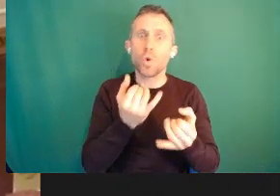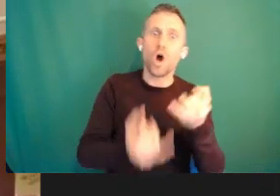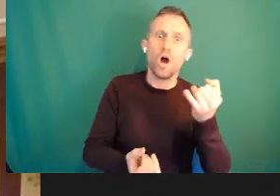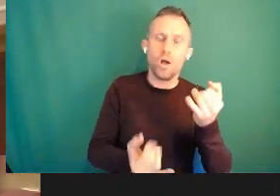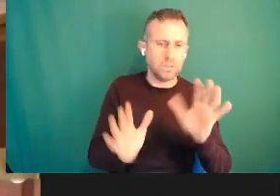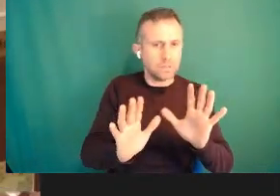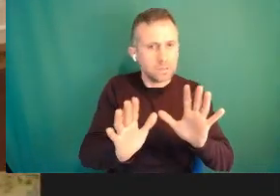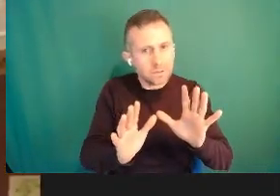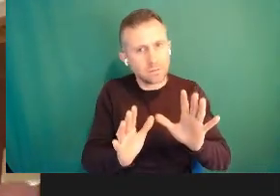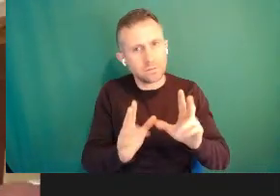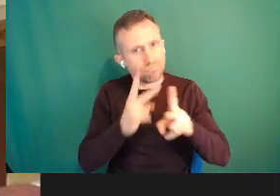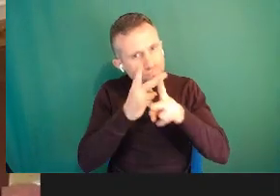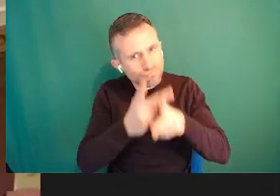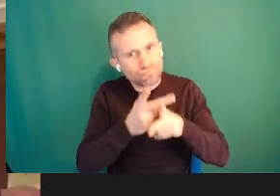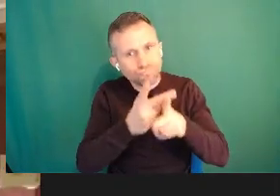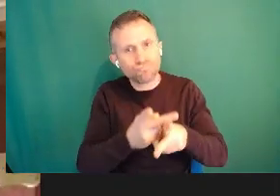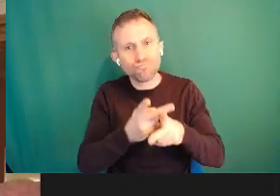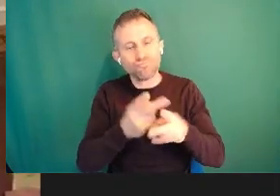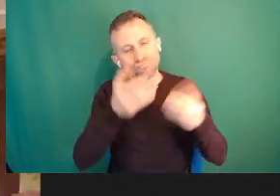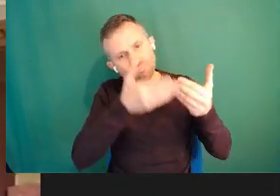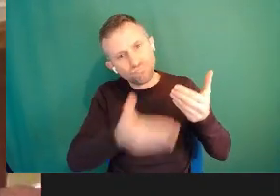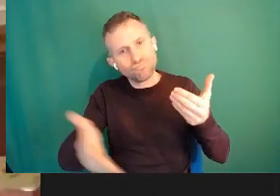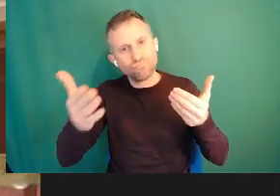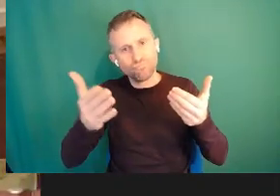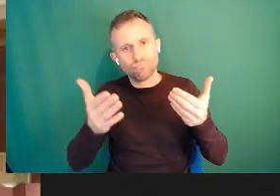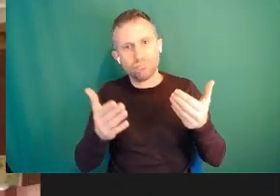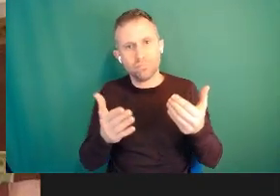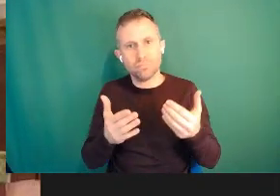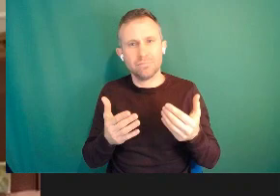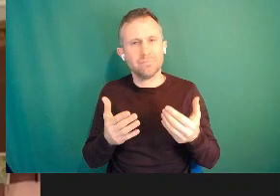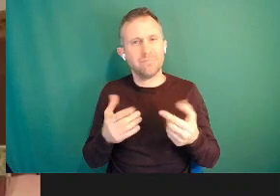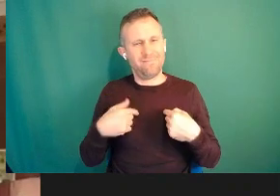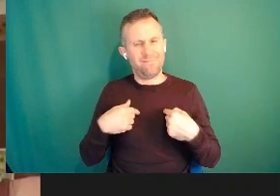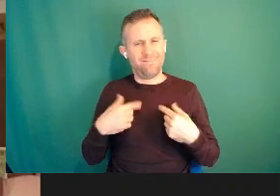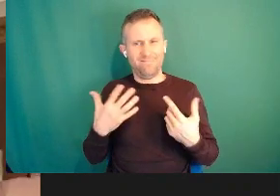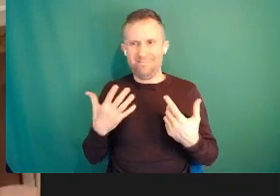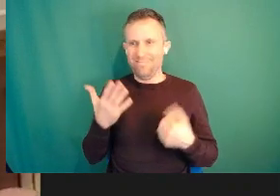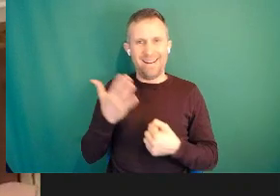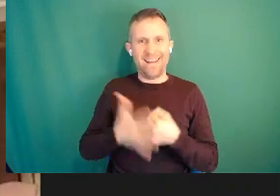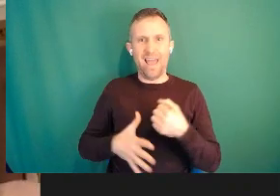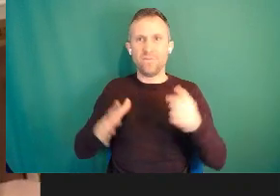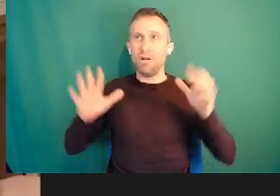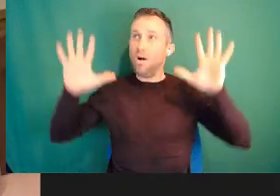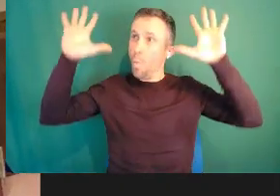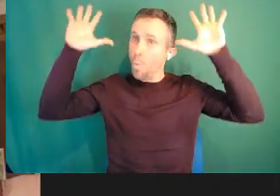what we wouldn't do is take it down and replace it and make it look brand new.